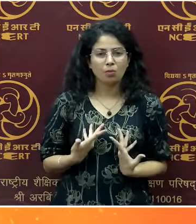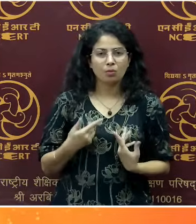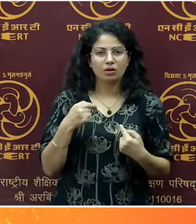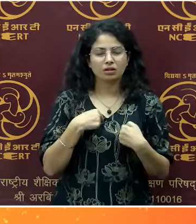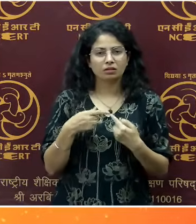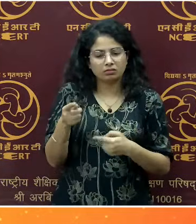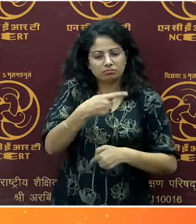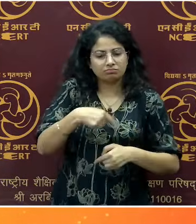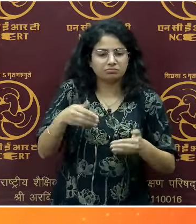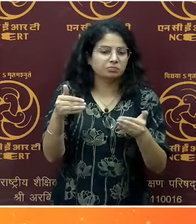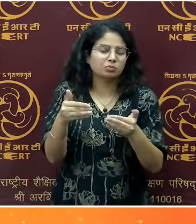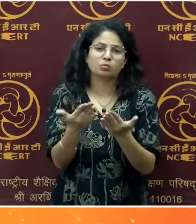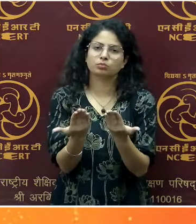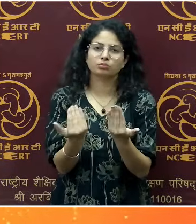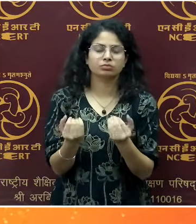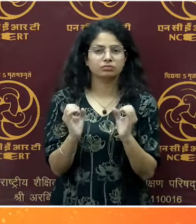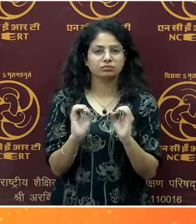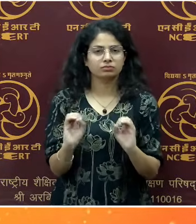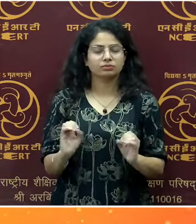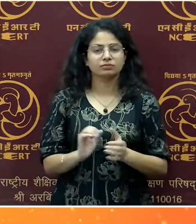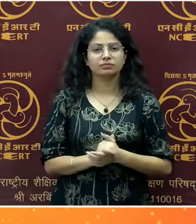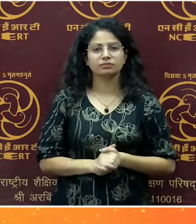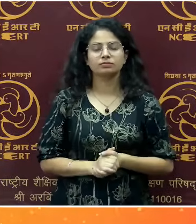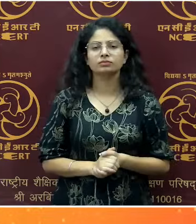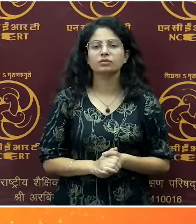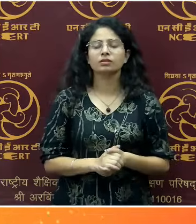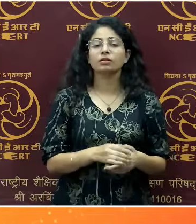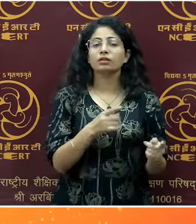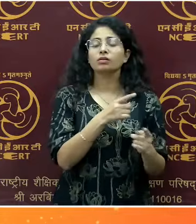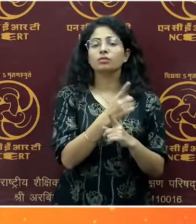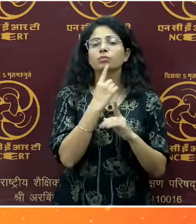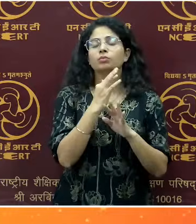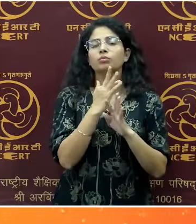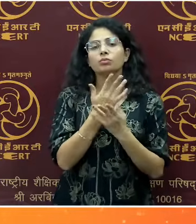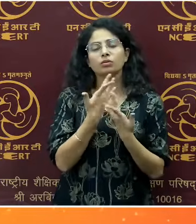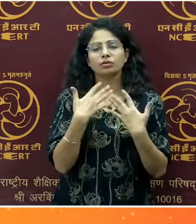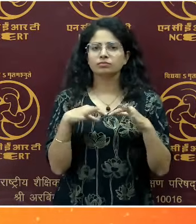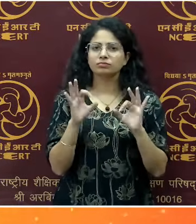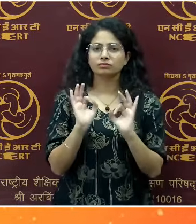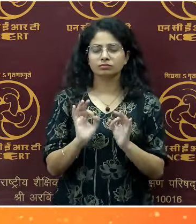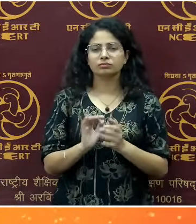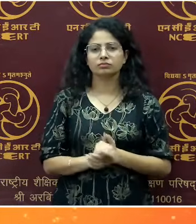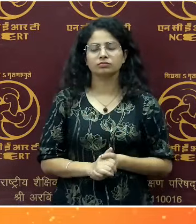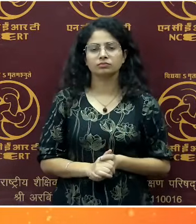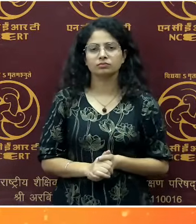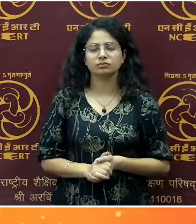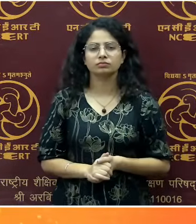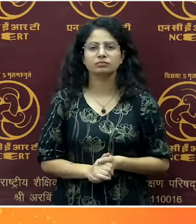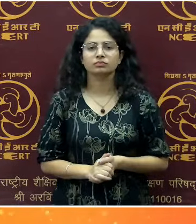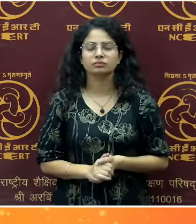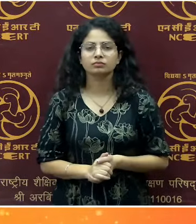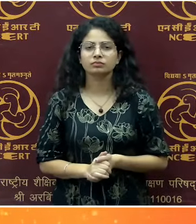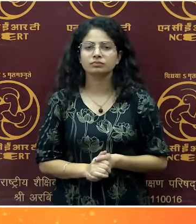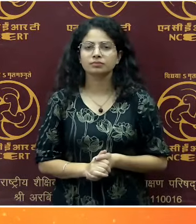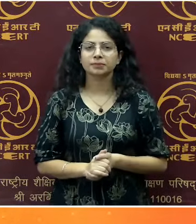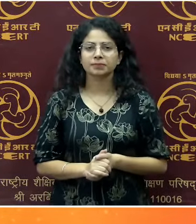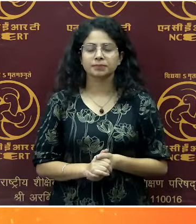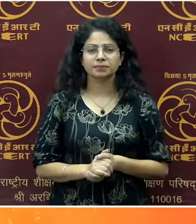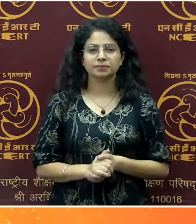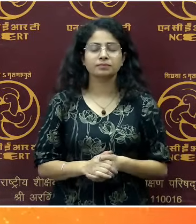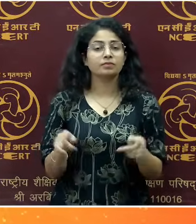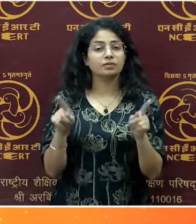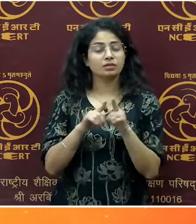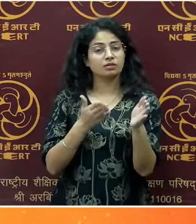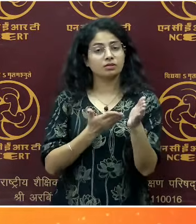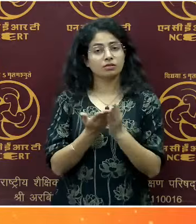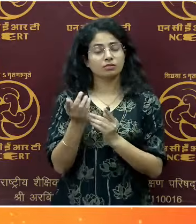all. Get well soon, dear stag. You also wish get well soon, get a speedy recovery to your friends. Similarly,